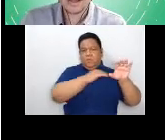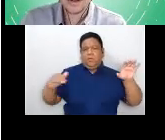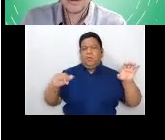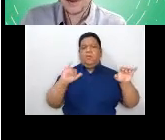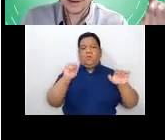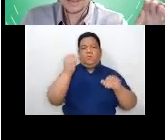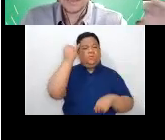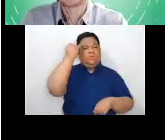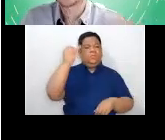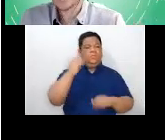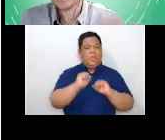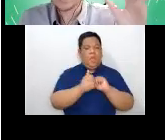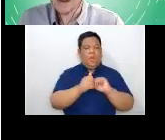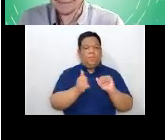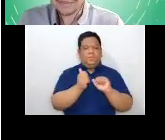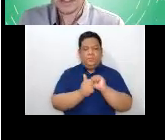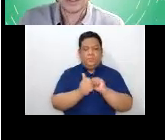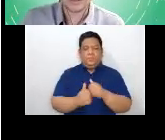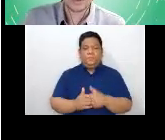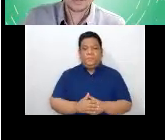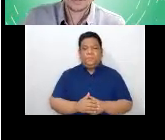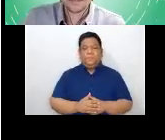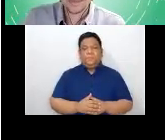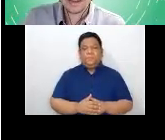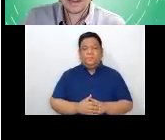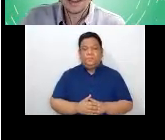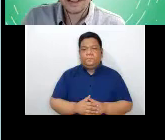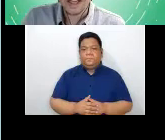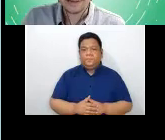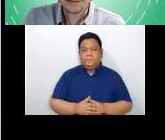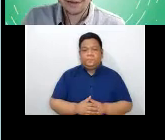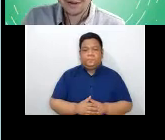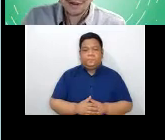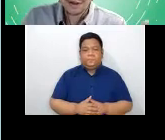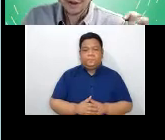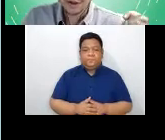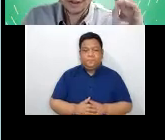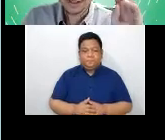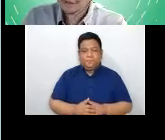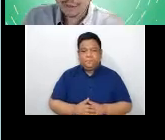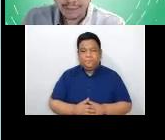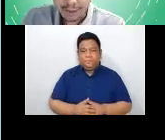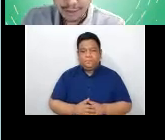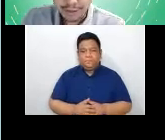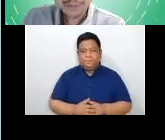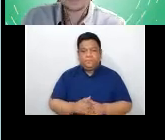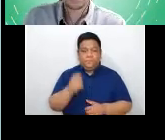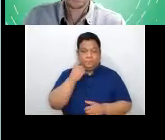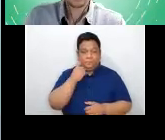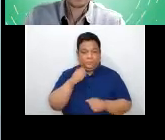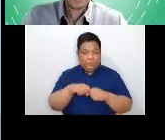And there, just kind of like a map for us to interpret. Now, okay, so that was supposed to be the break a while